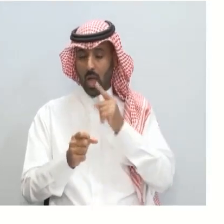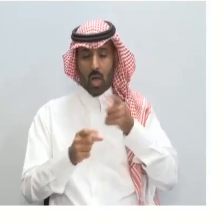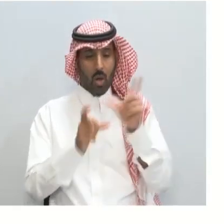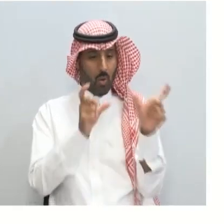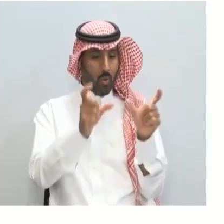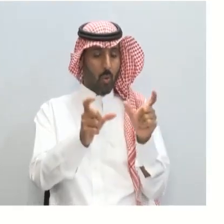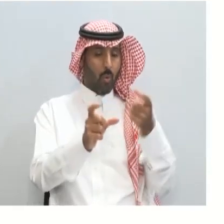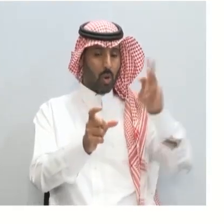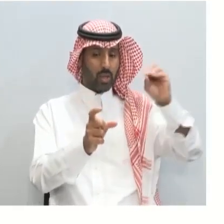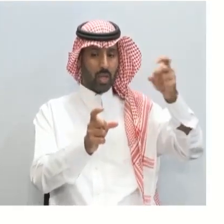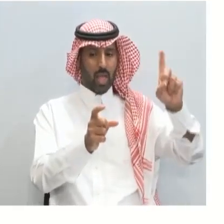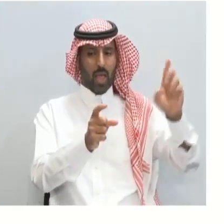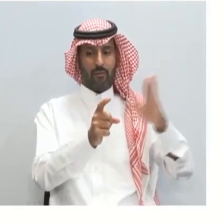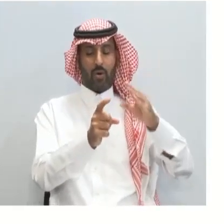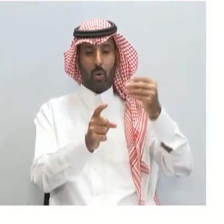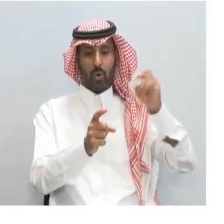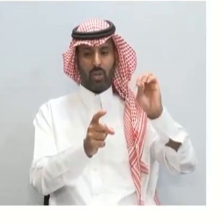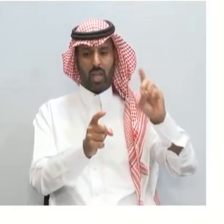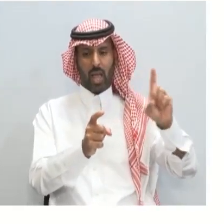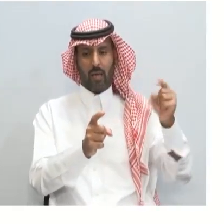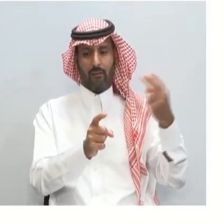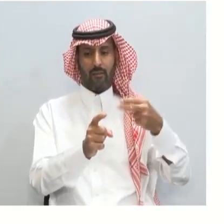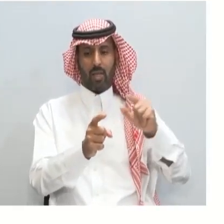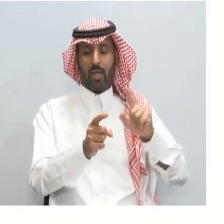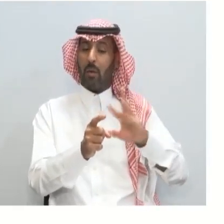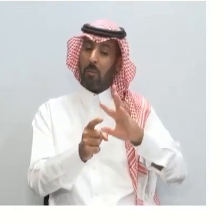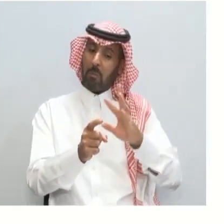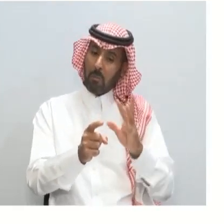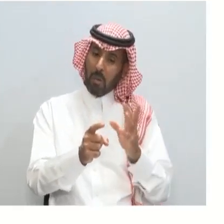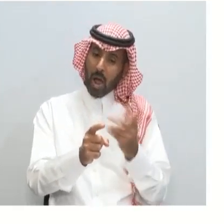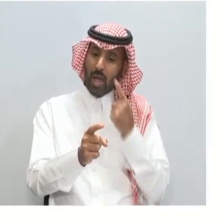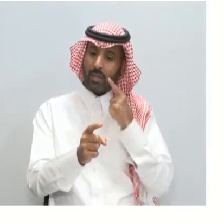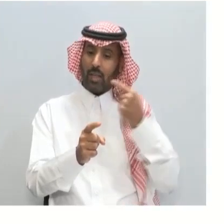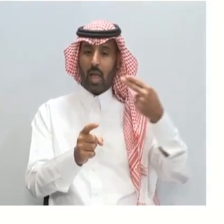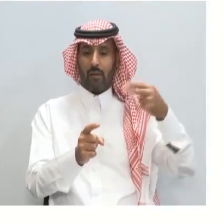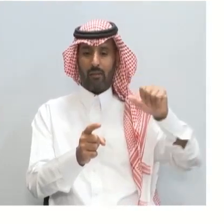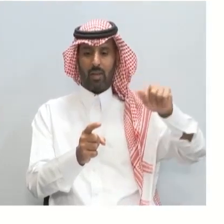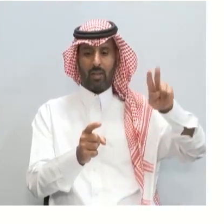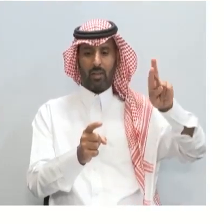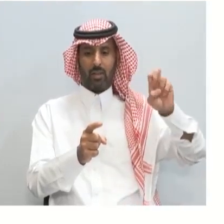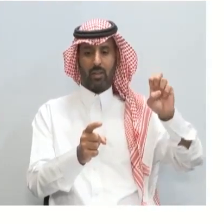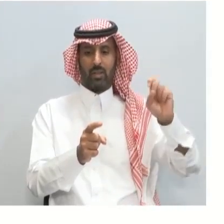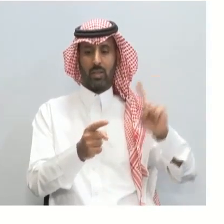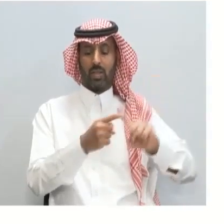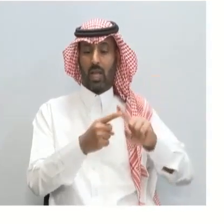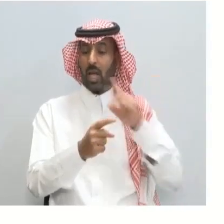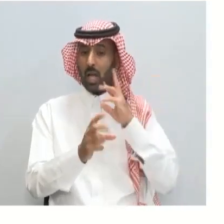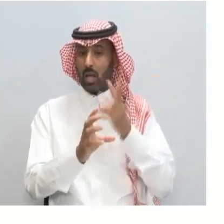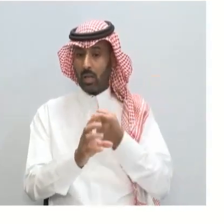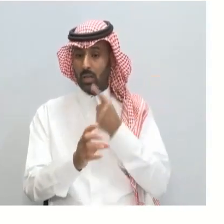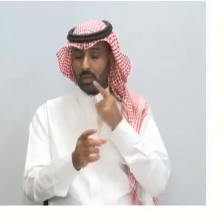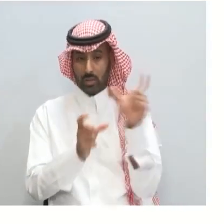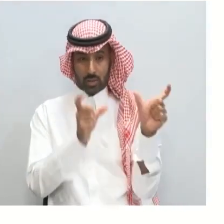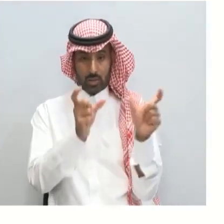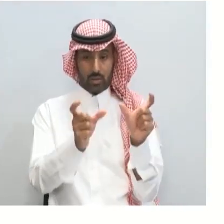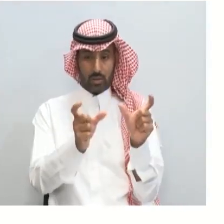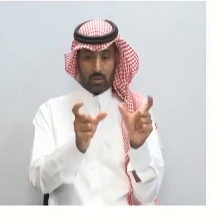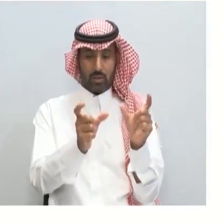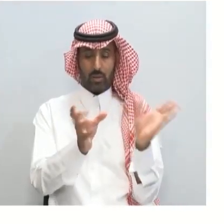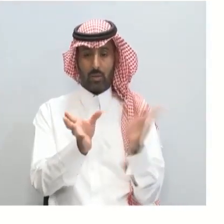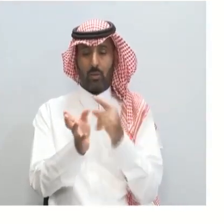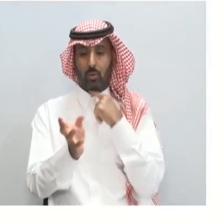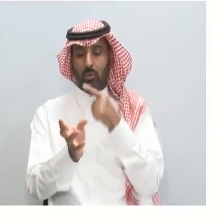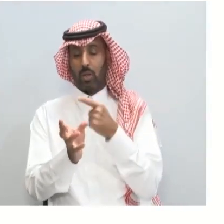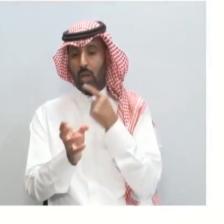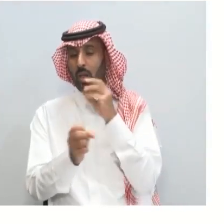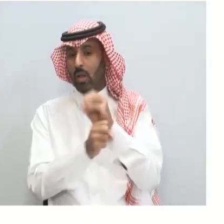would have, could have, or might have, again, in the result clause. And